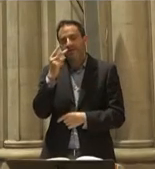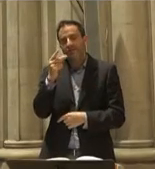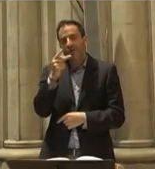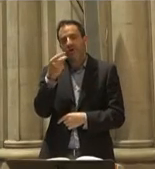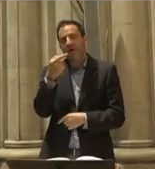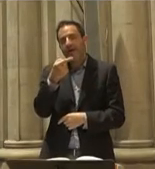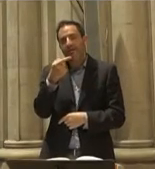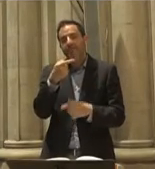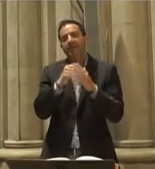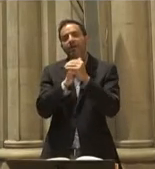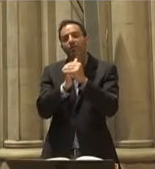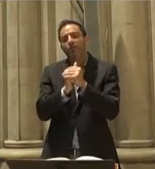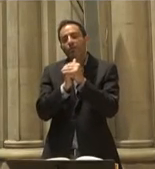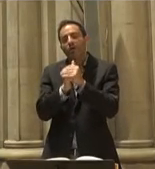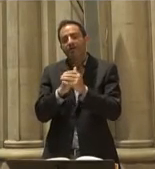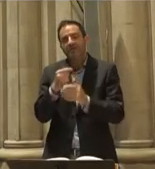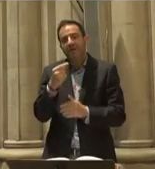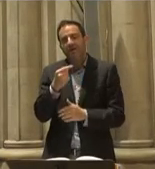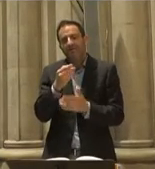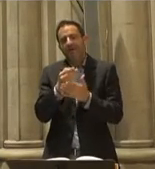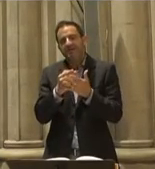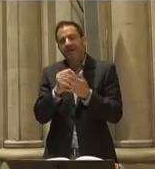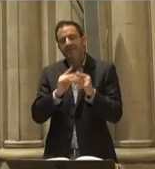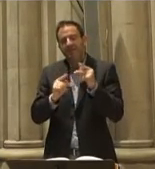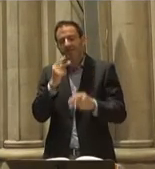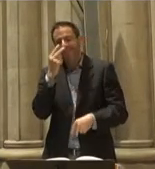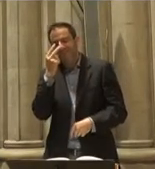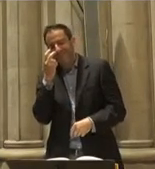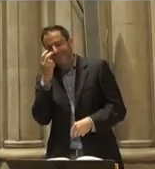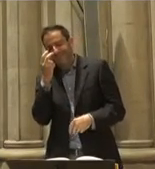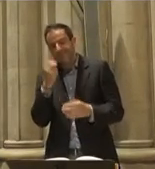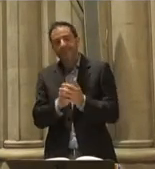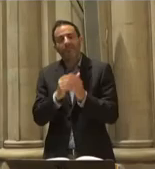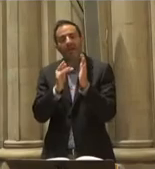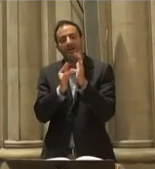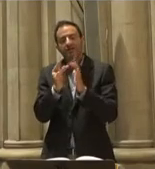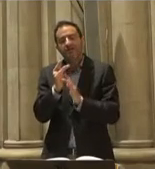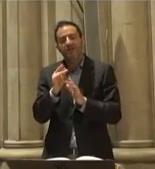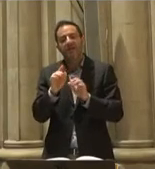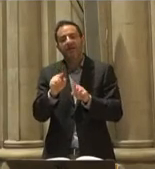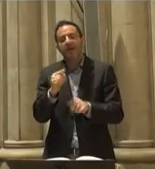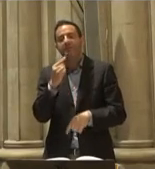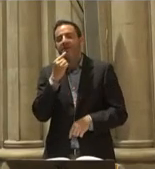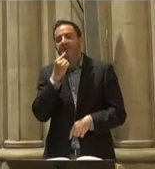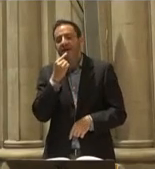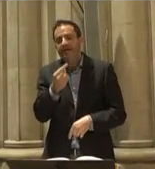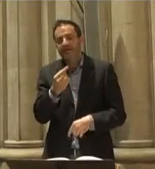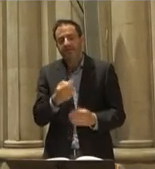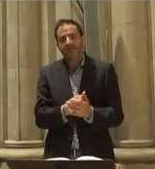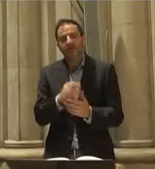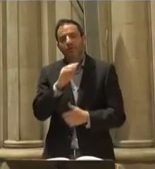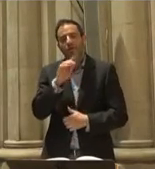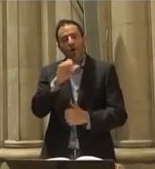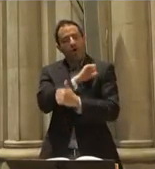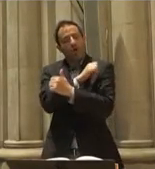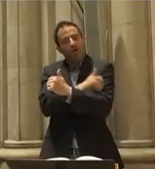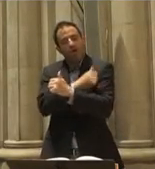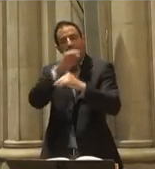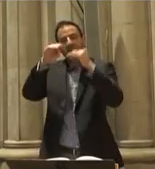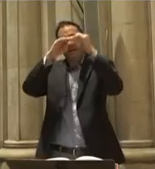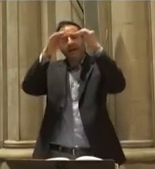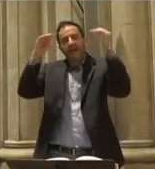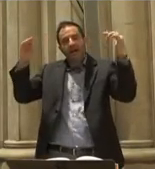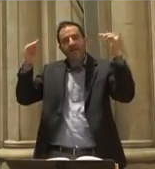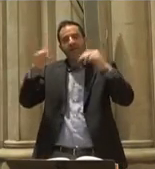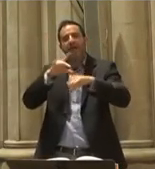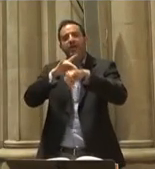they worshiped him, but some doubted. And Jesus came and said to them, "All authority in heaven